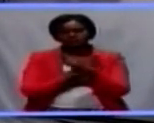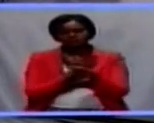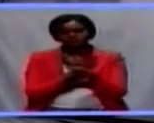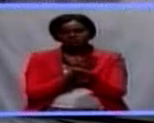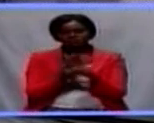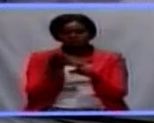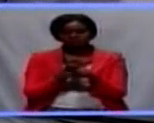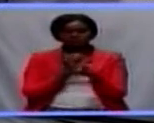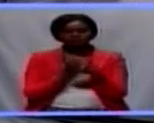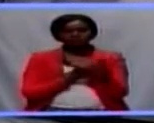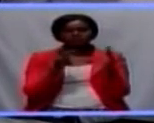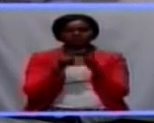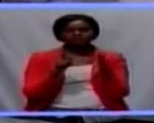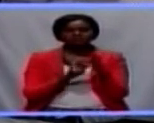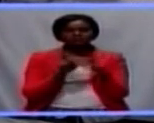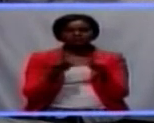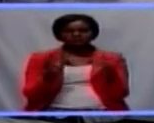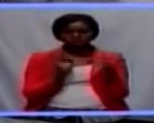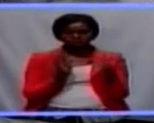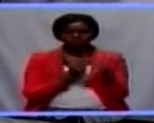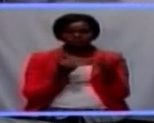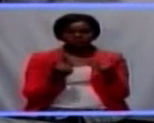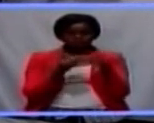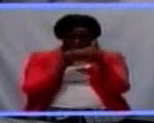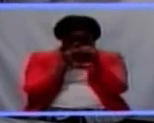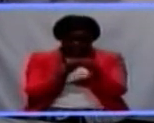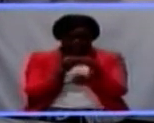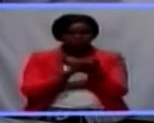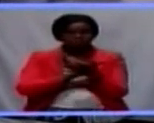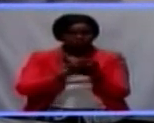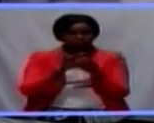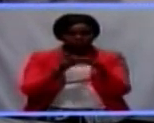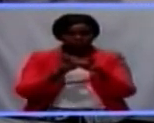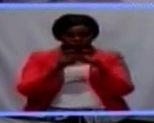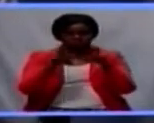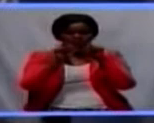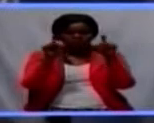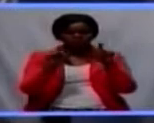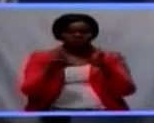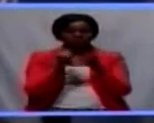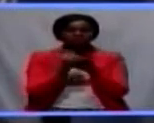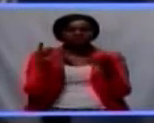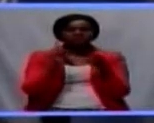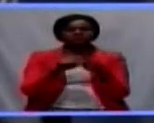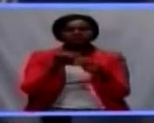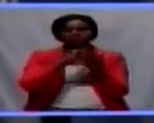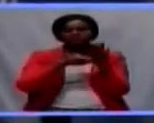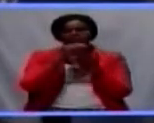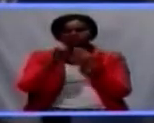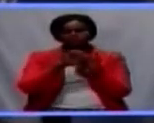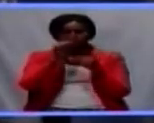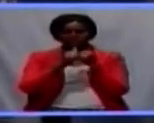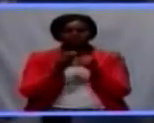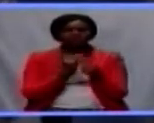our principals. But we decided to issue clearance certificates up to June, because we were confident that we will